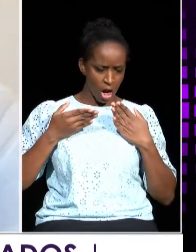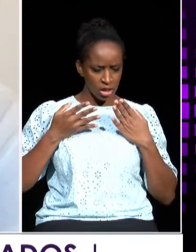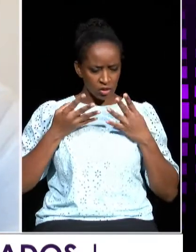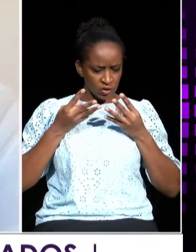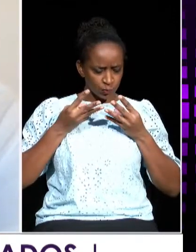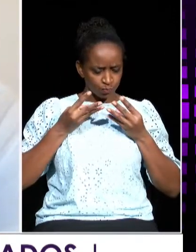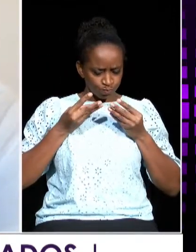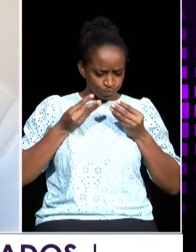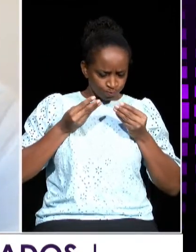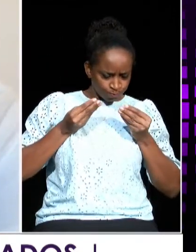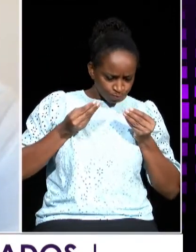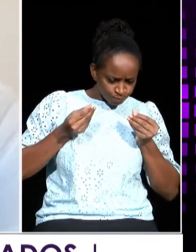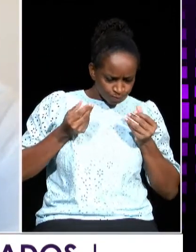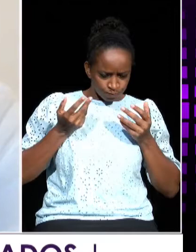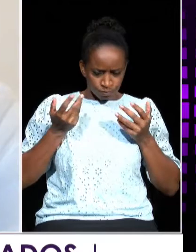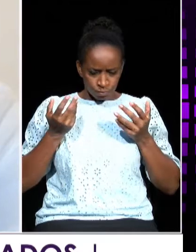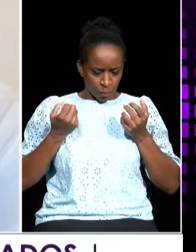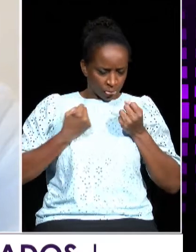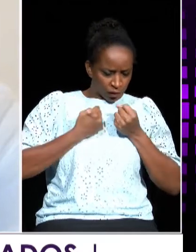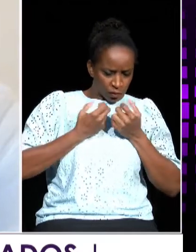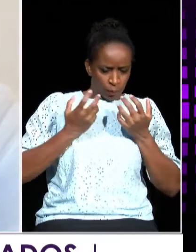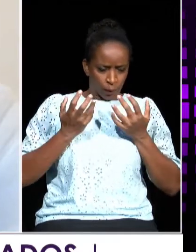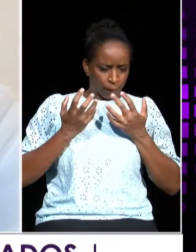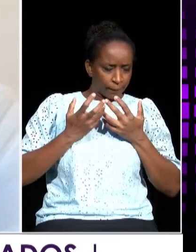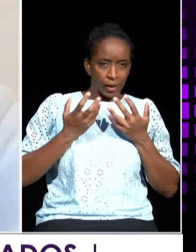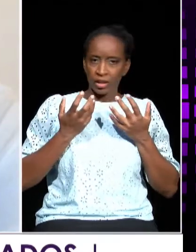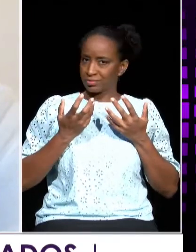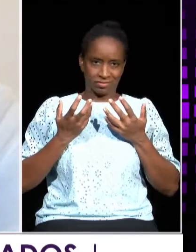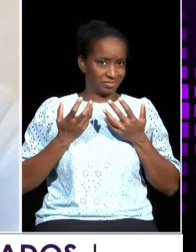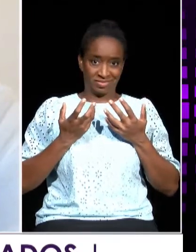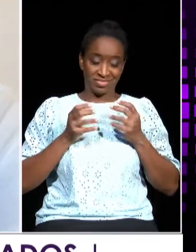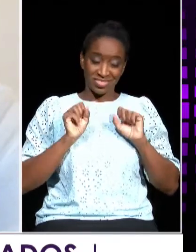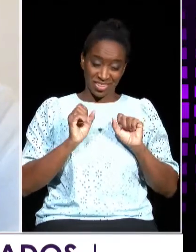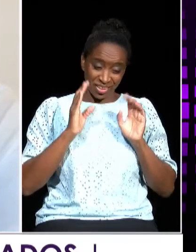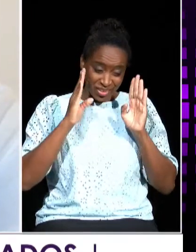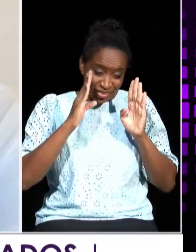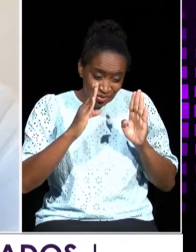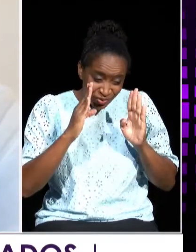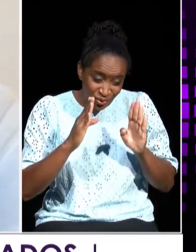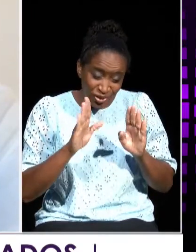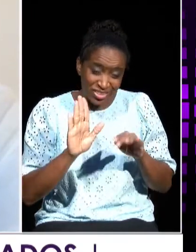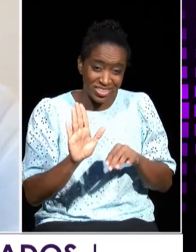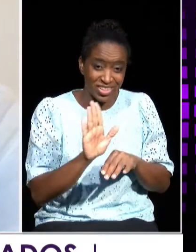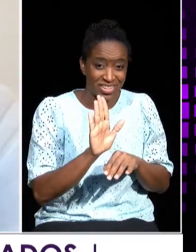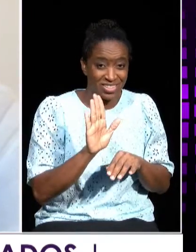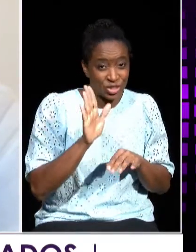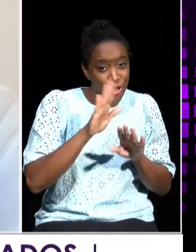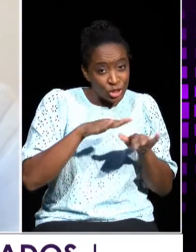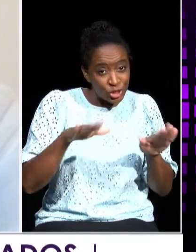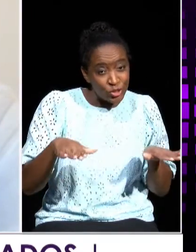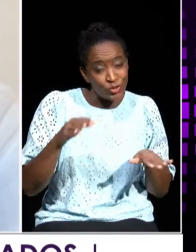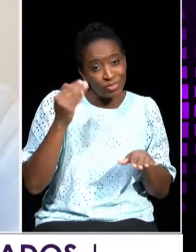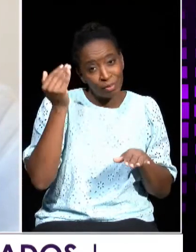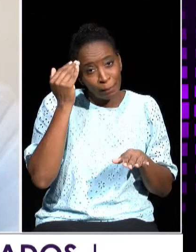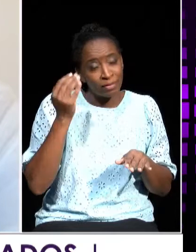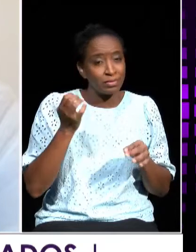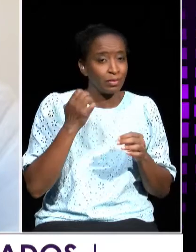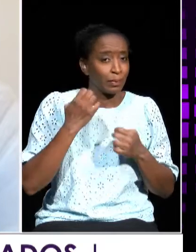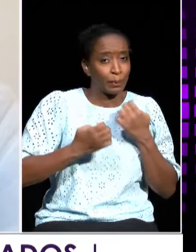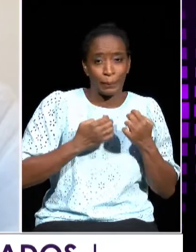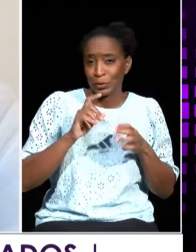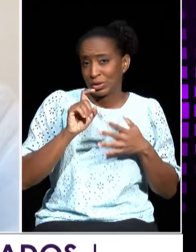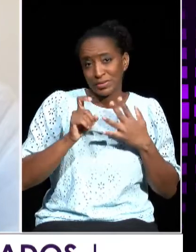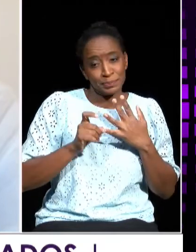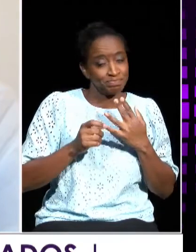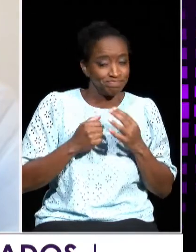How do you think the parents teachers associations, for example, would be able to pull them together